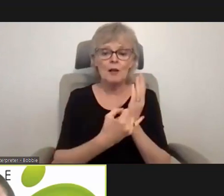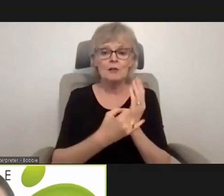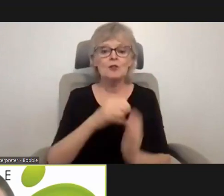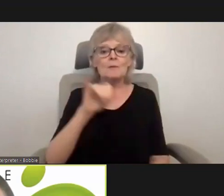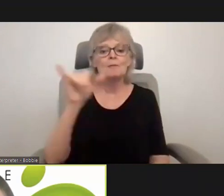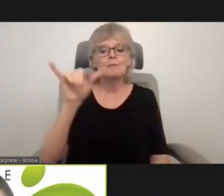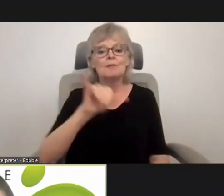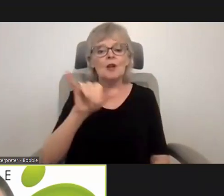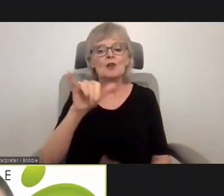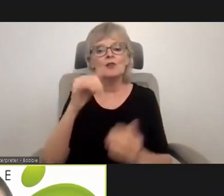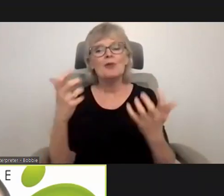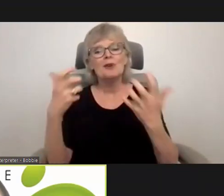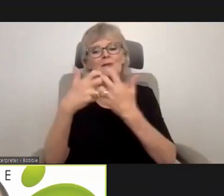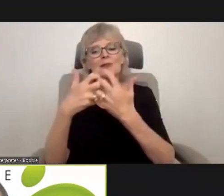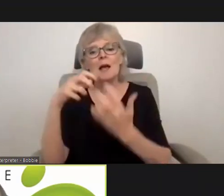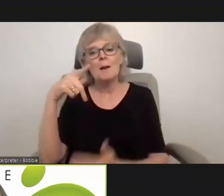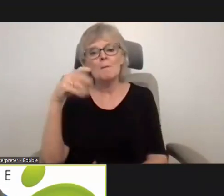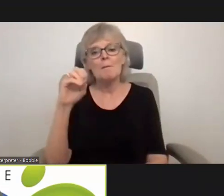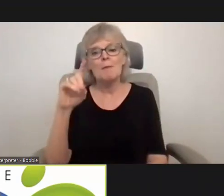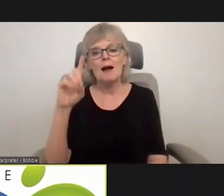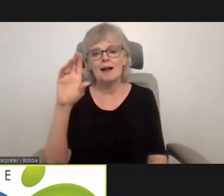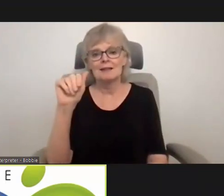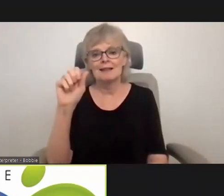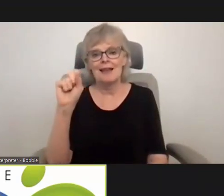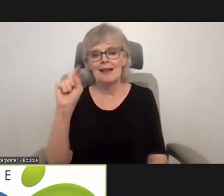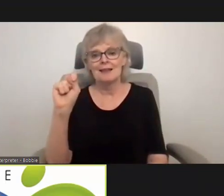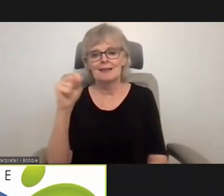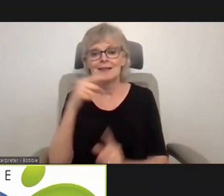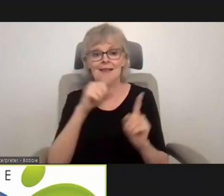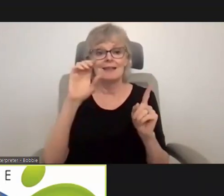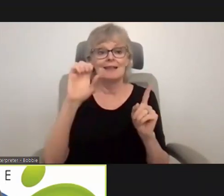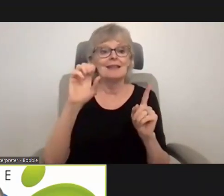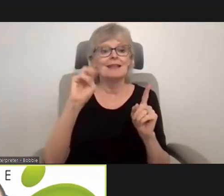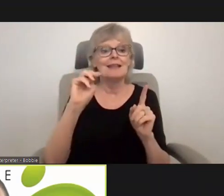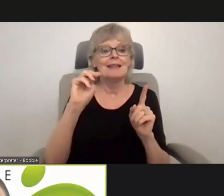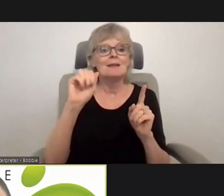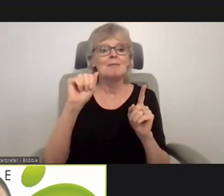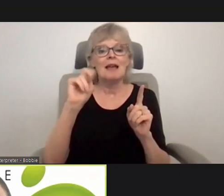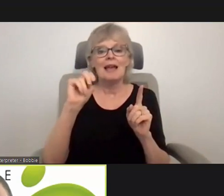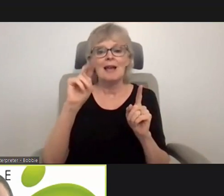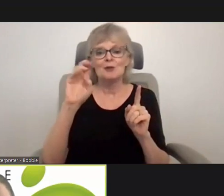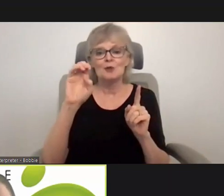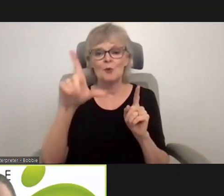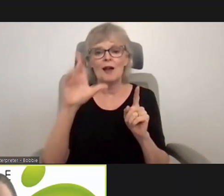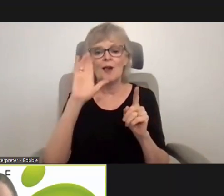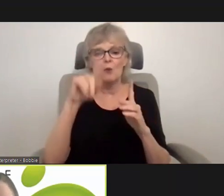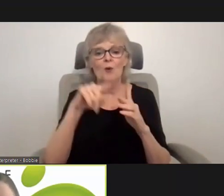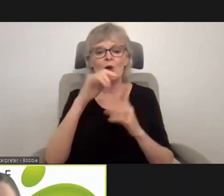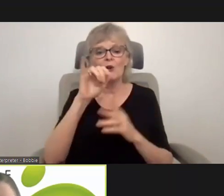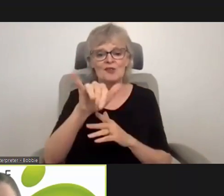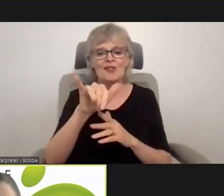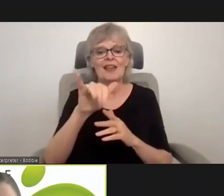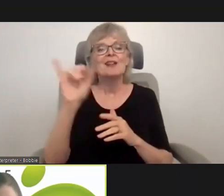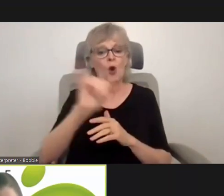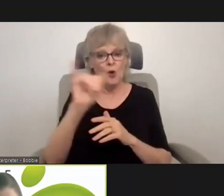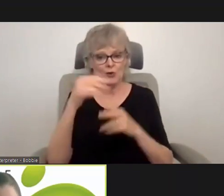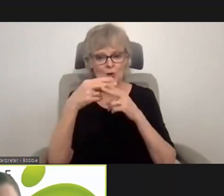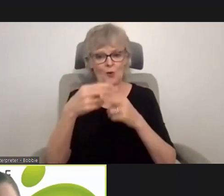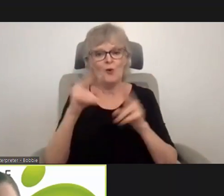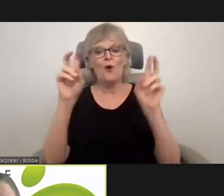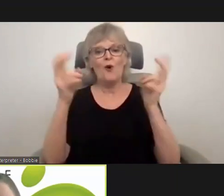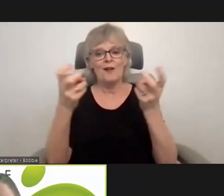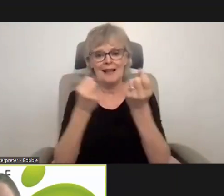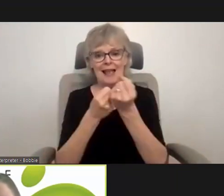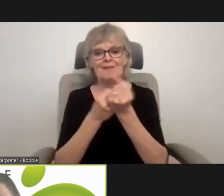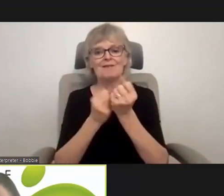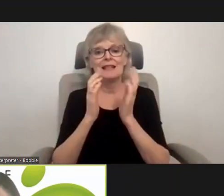complimentary podcast that Emmanuel will be launching soon, also named Advocates of the Roundtable.